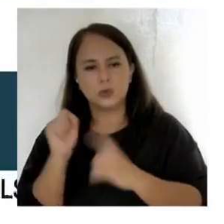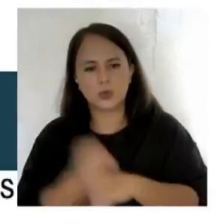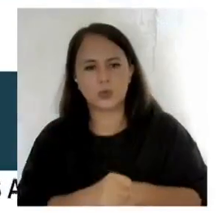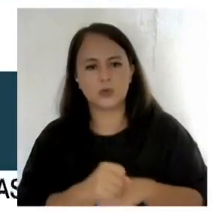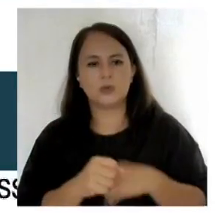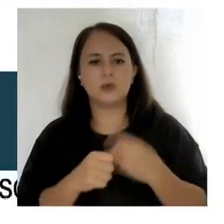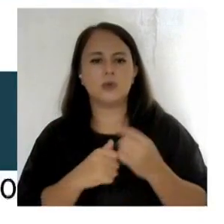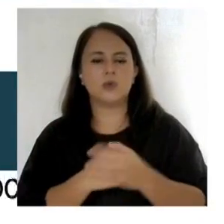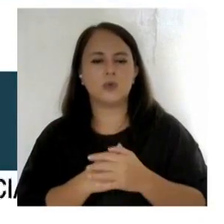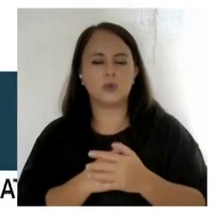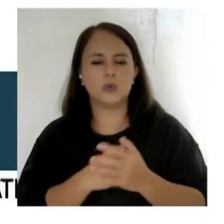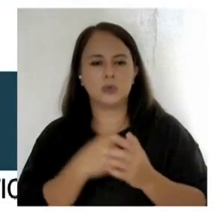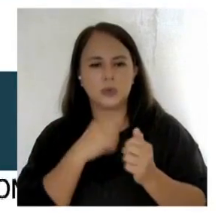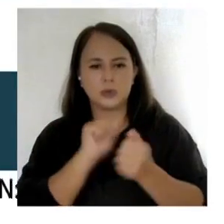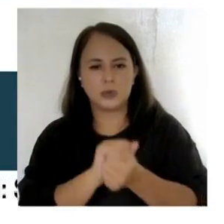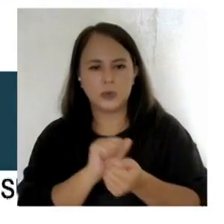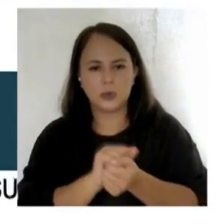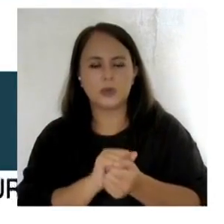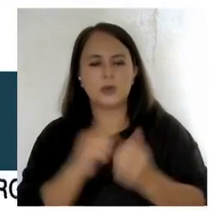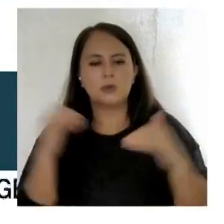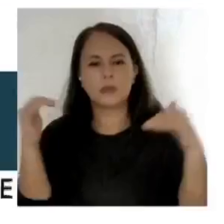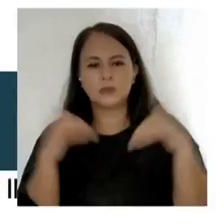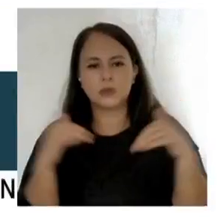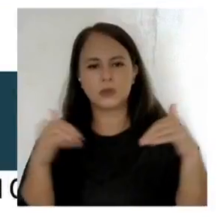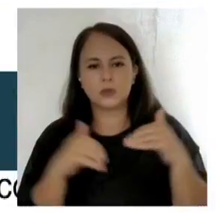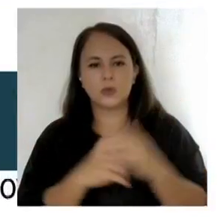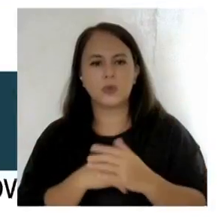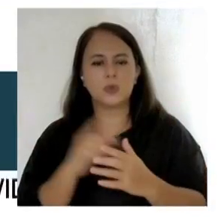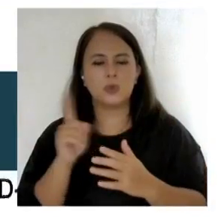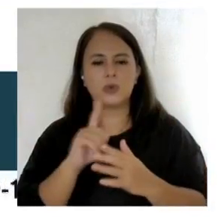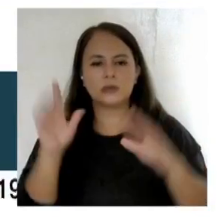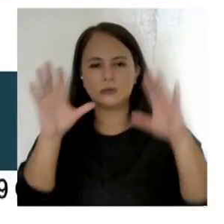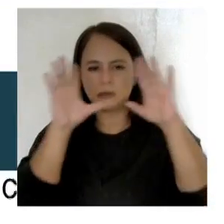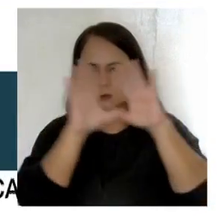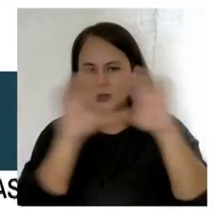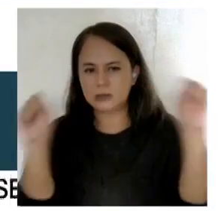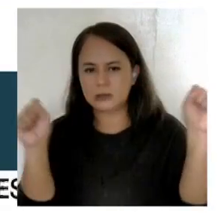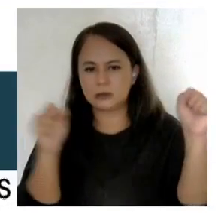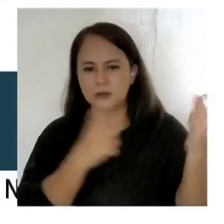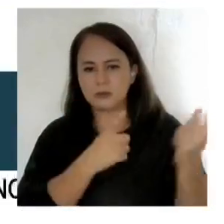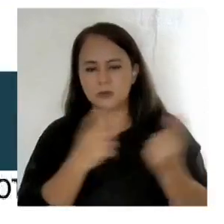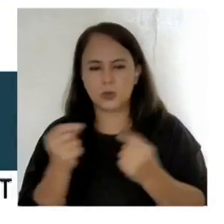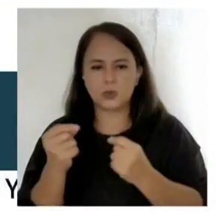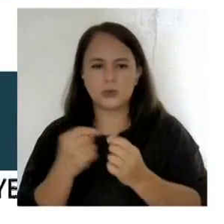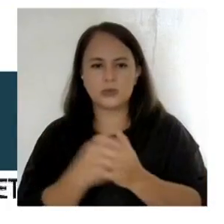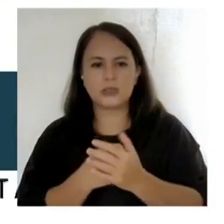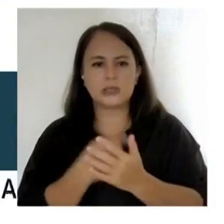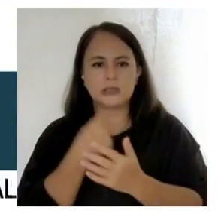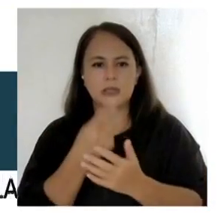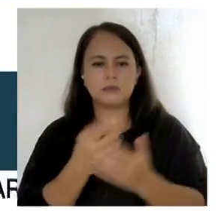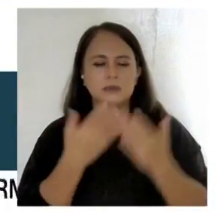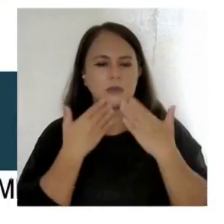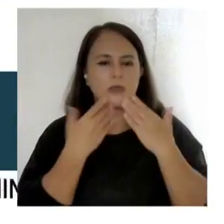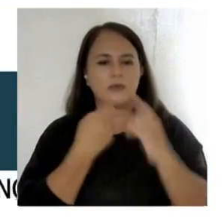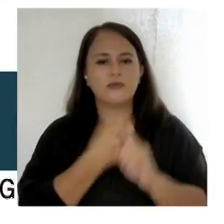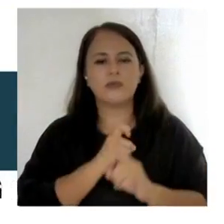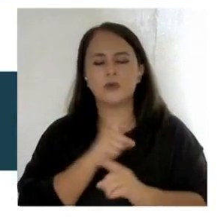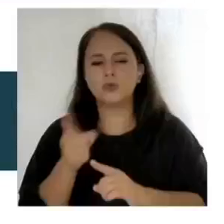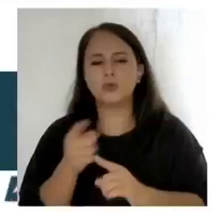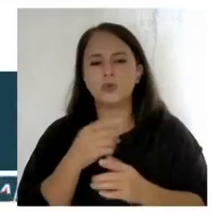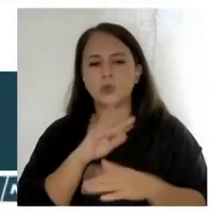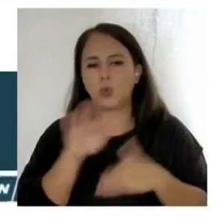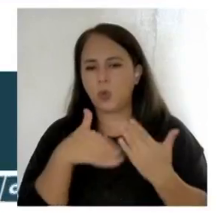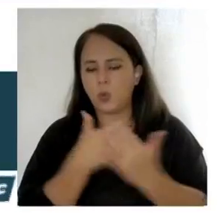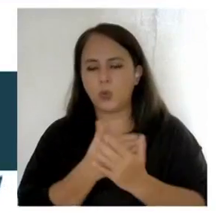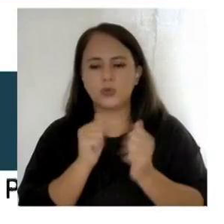were with you during that meeting, what has the president done that deserves the thanks coming from you and all those who were with you during